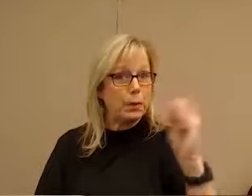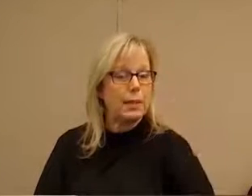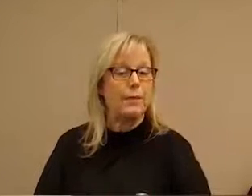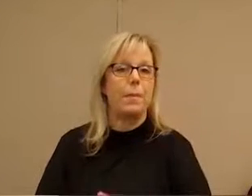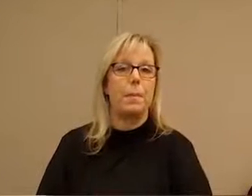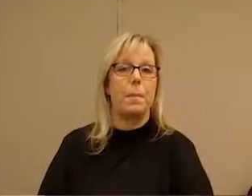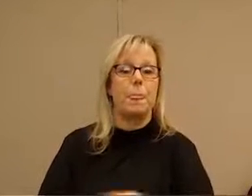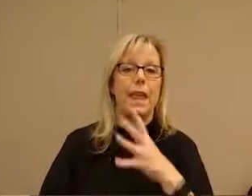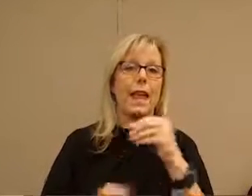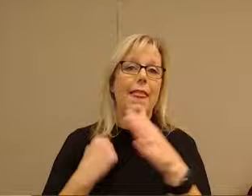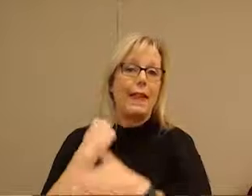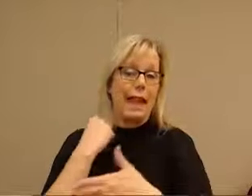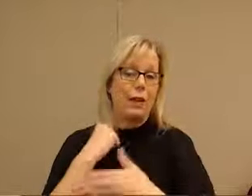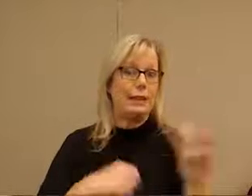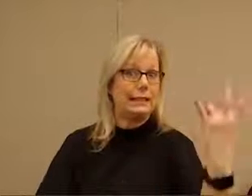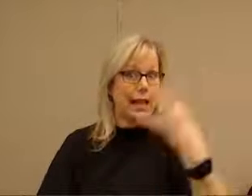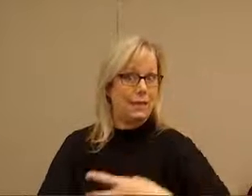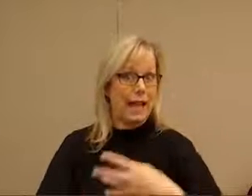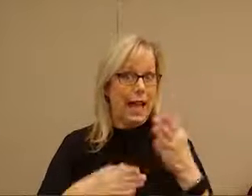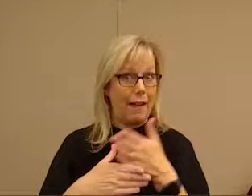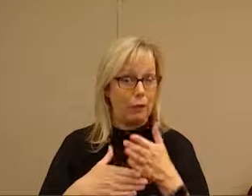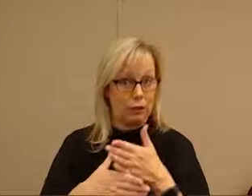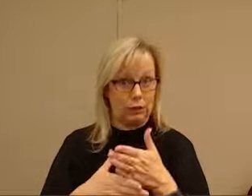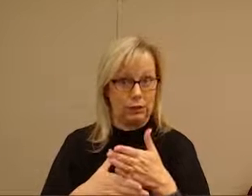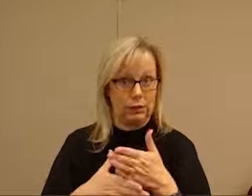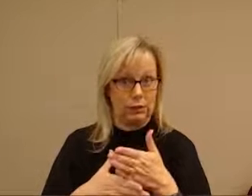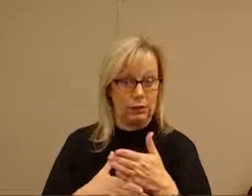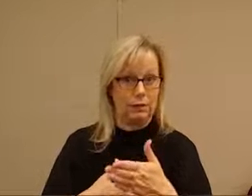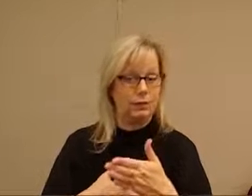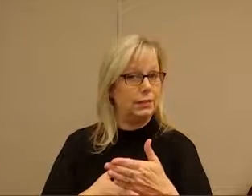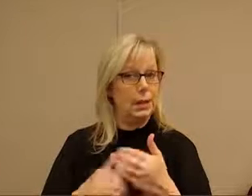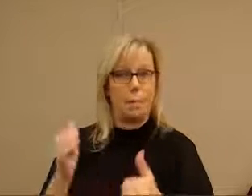25.6%. And the county's 7-day rolling average